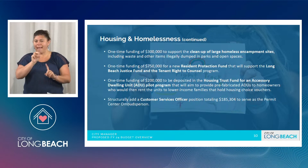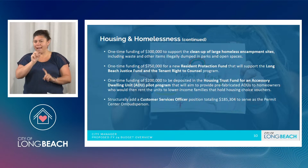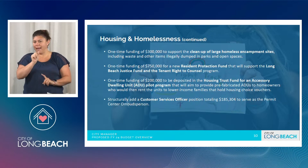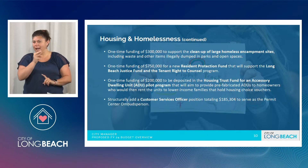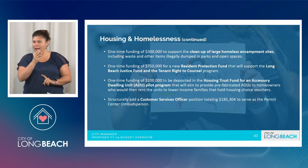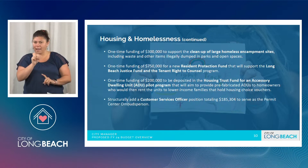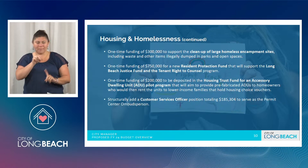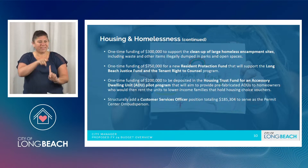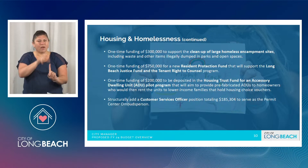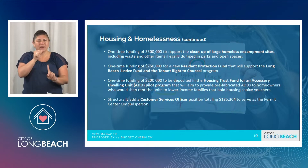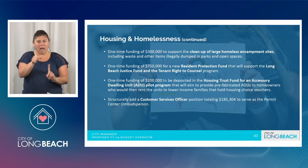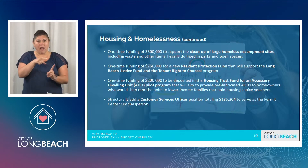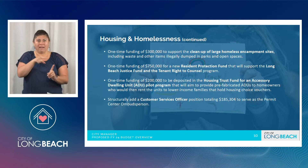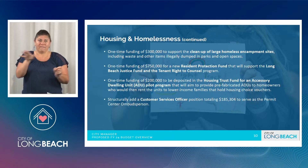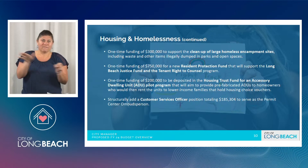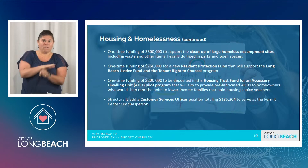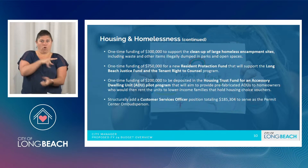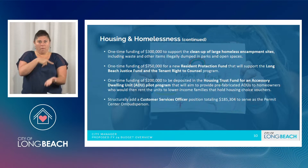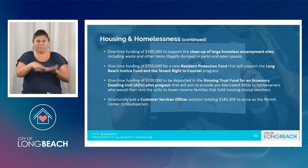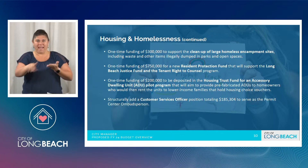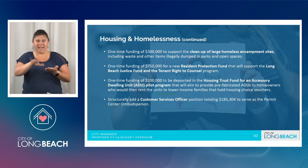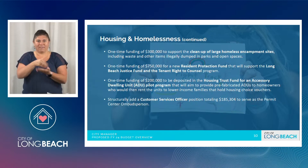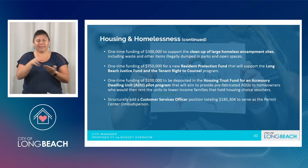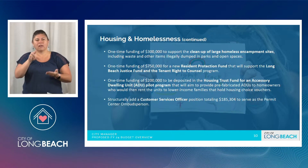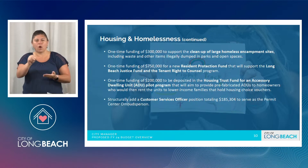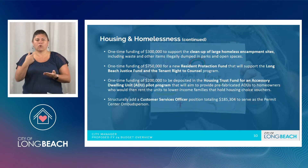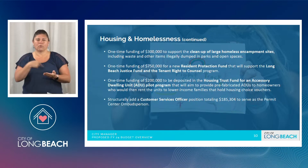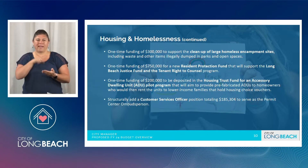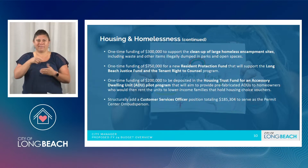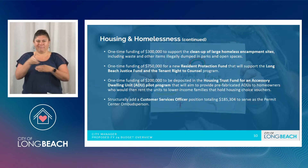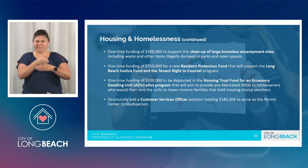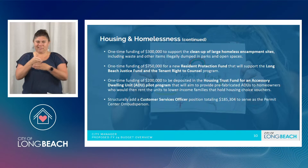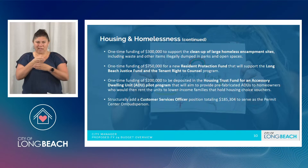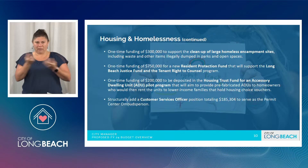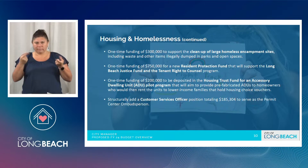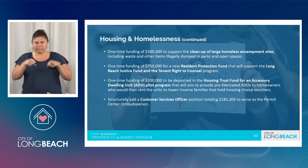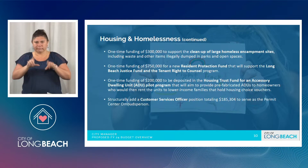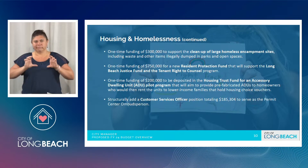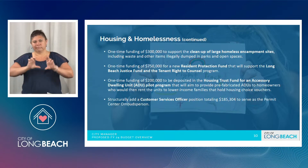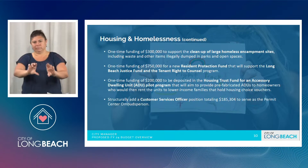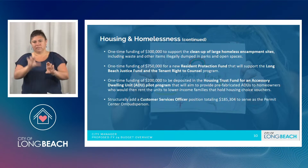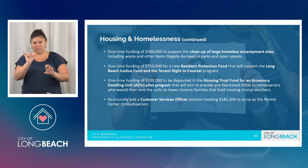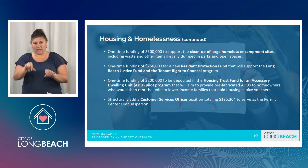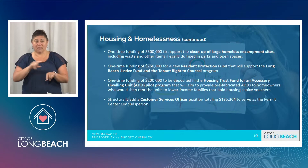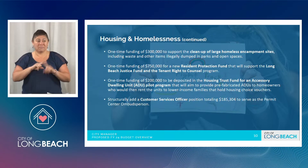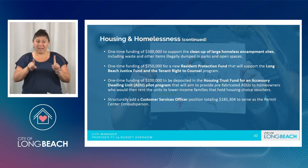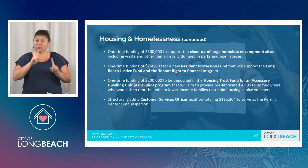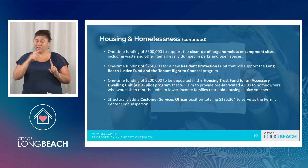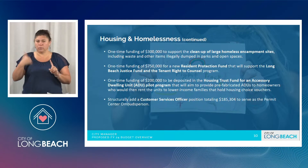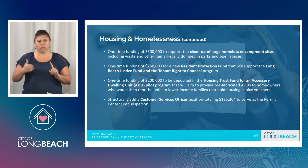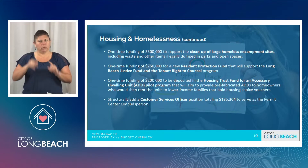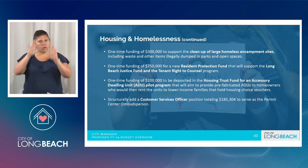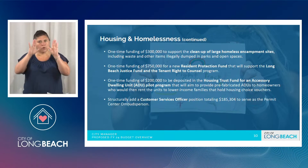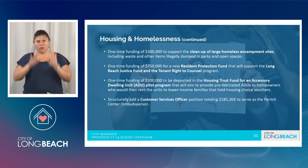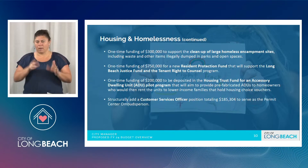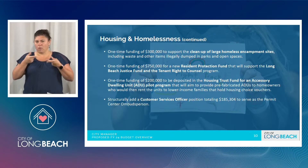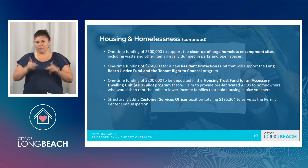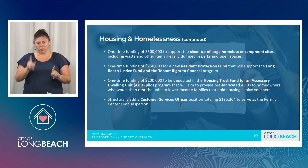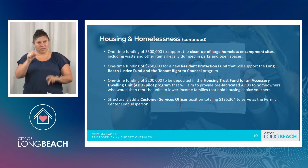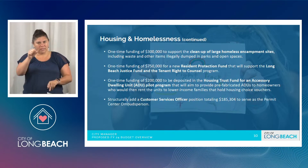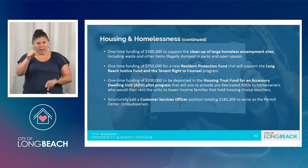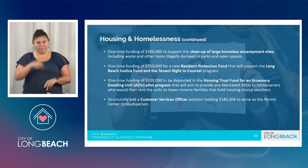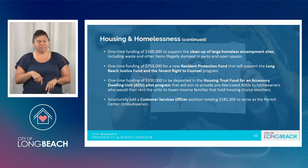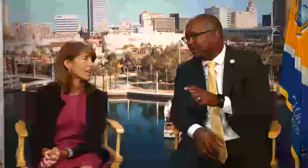in. So between that and all the different programs that we've offered through the emergency, it's really an incredible opportunity. Now, I know that